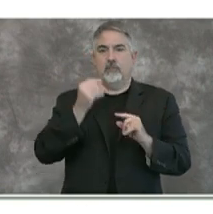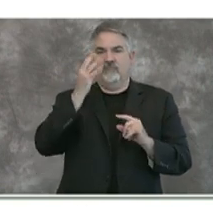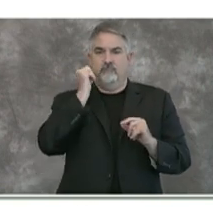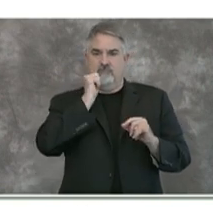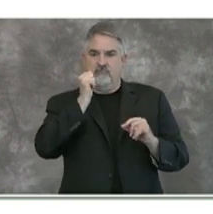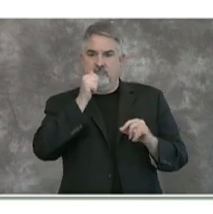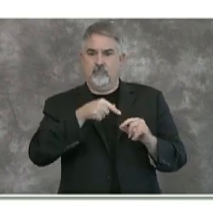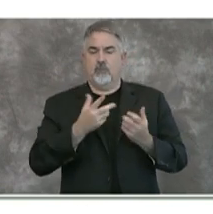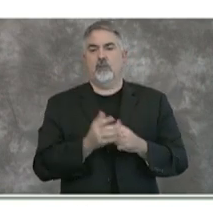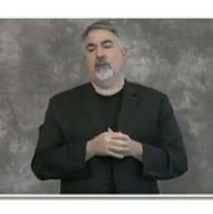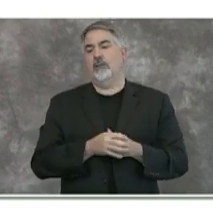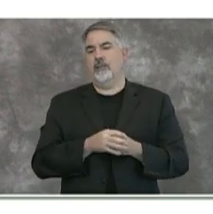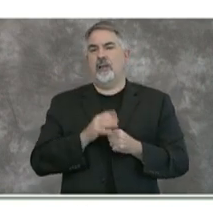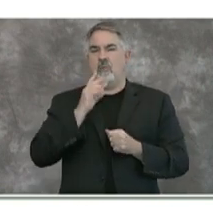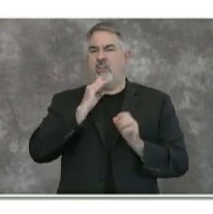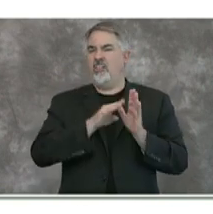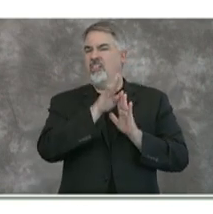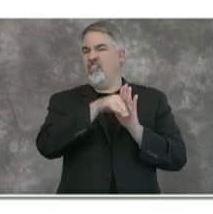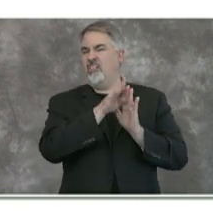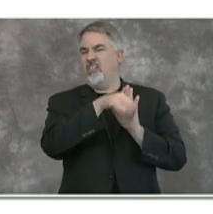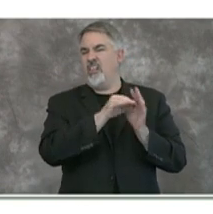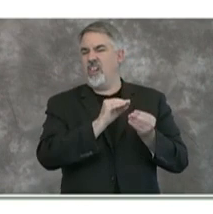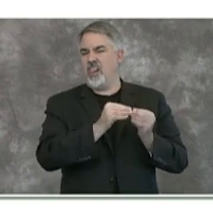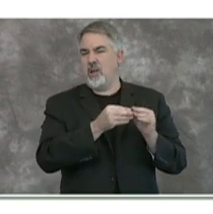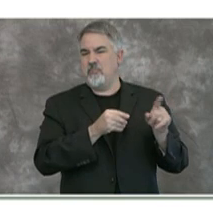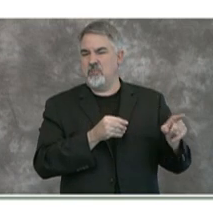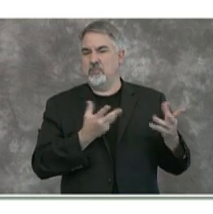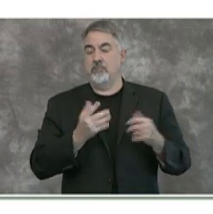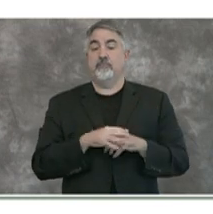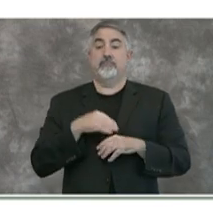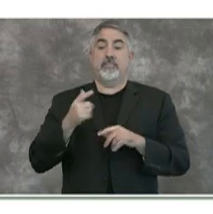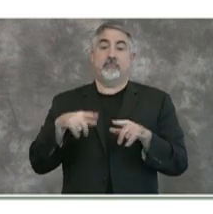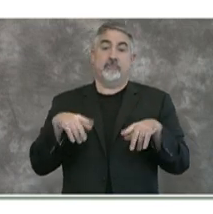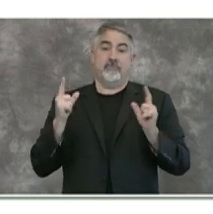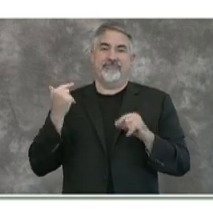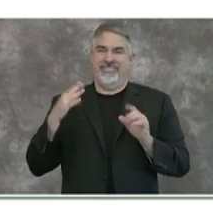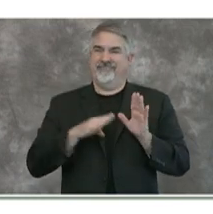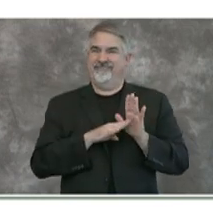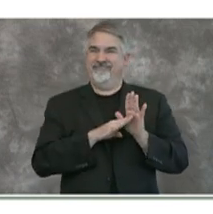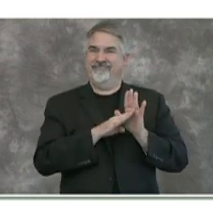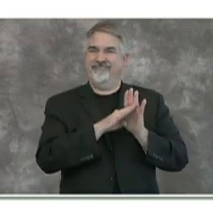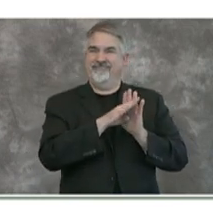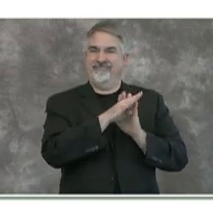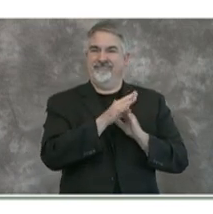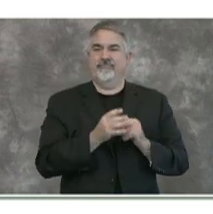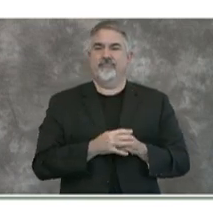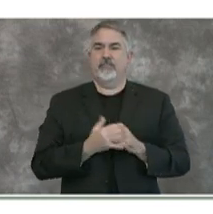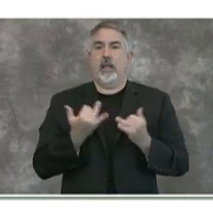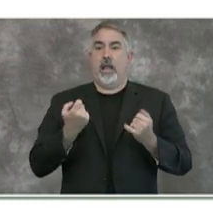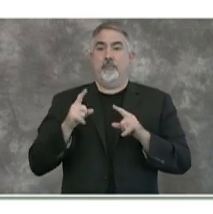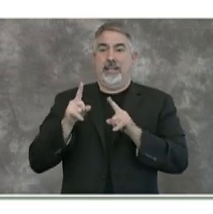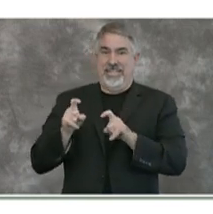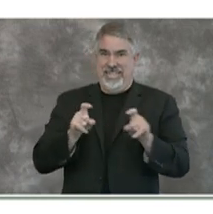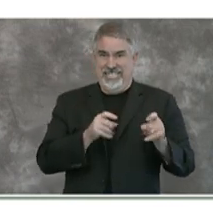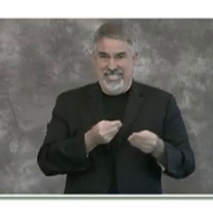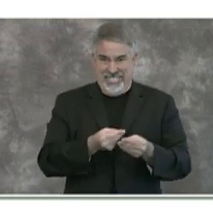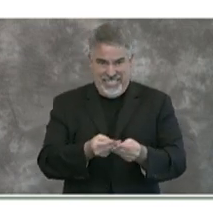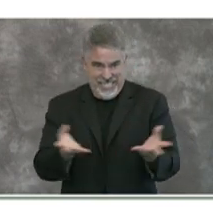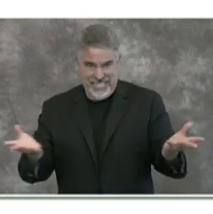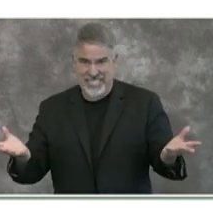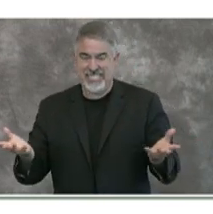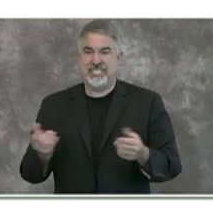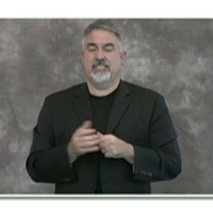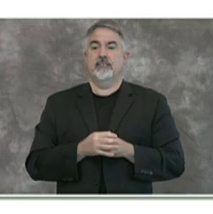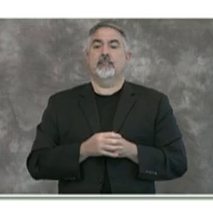It is what you will see on the next chart, which is the continued upward trajectory of total testing in San Diego County. Presently,